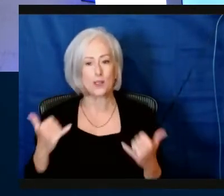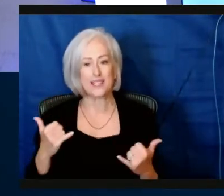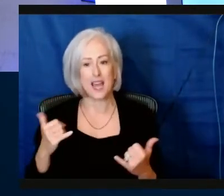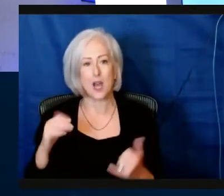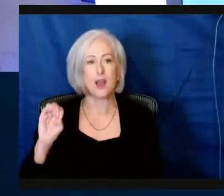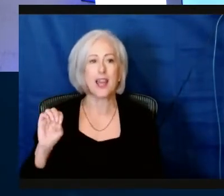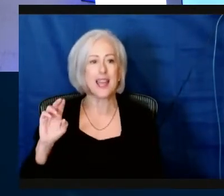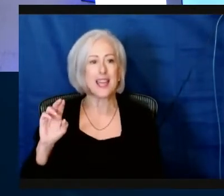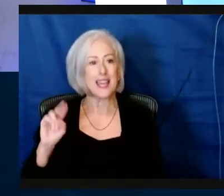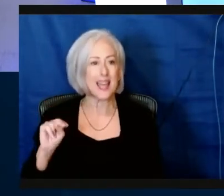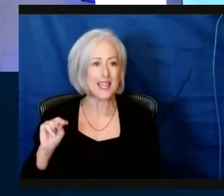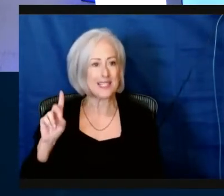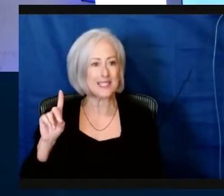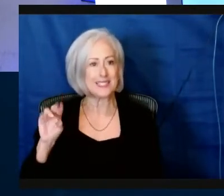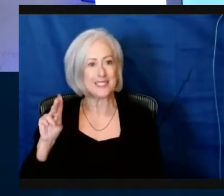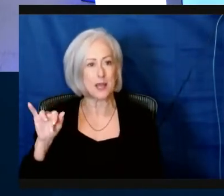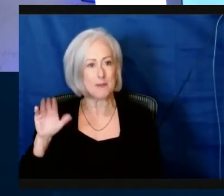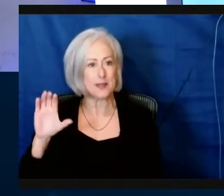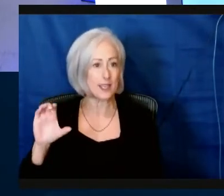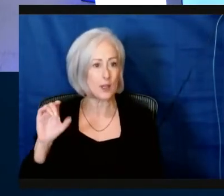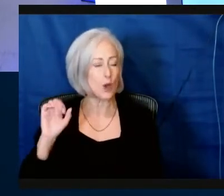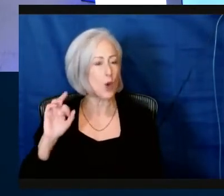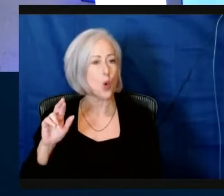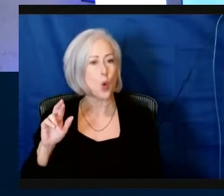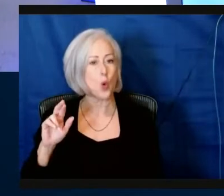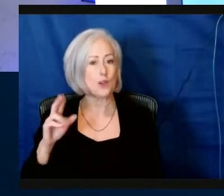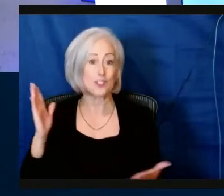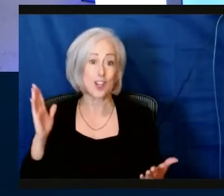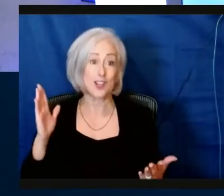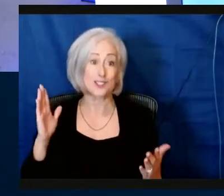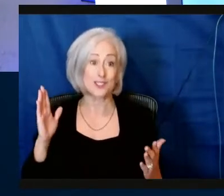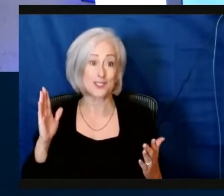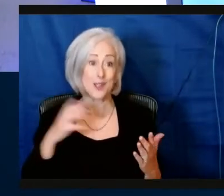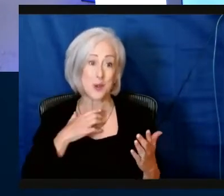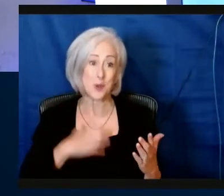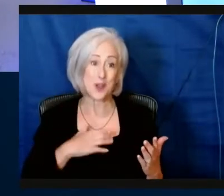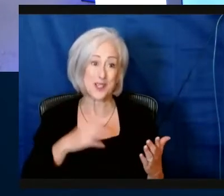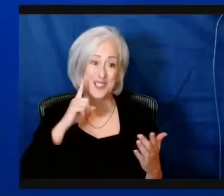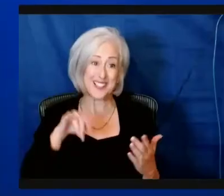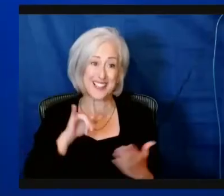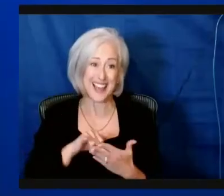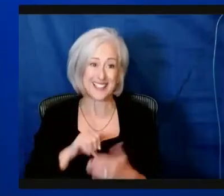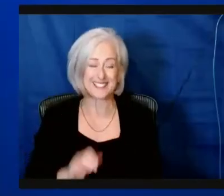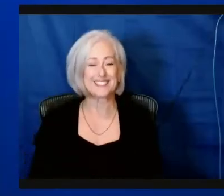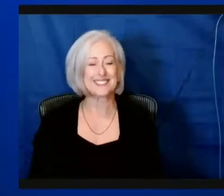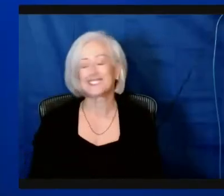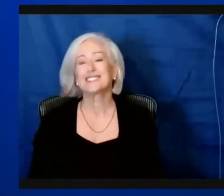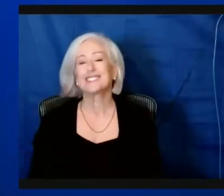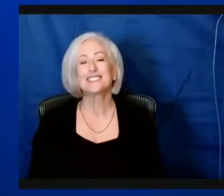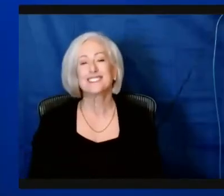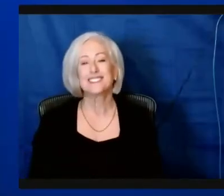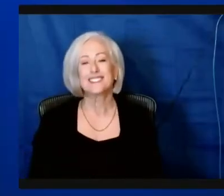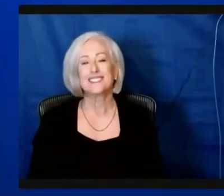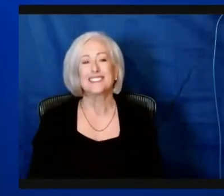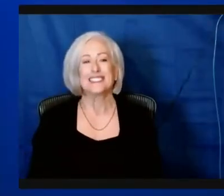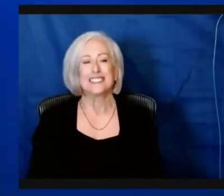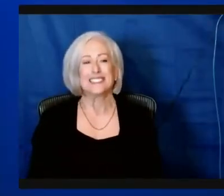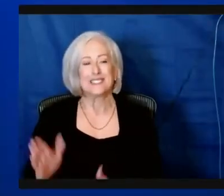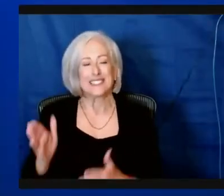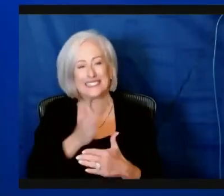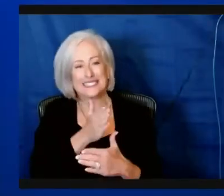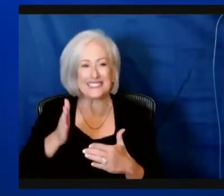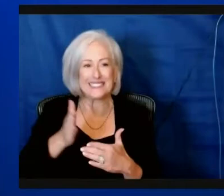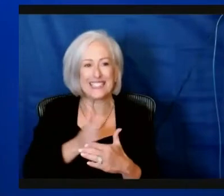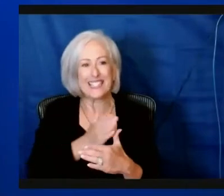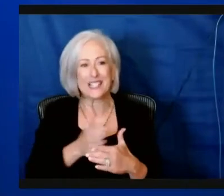or is this just wishful thinking? Well, I think, I don't know, we're somewhere between endemic and pandemic, and it's just going to be around for a